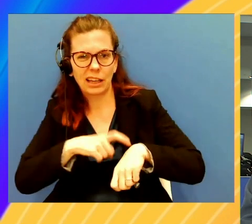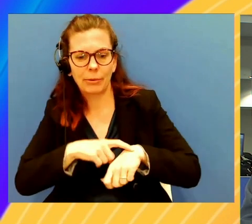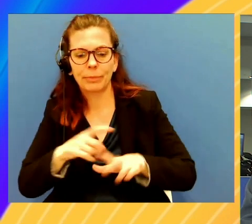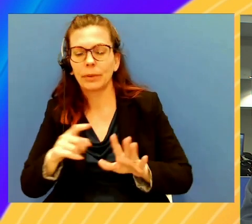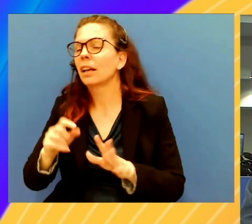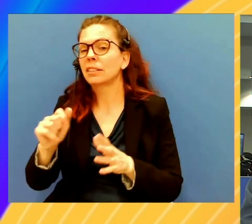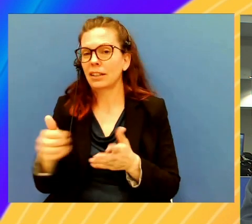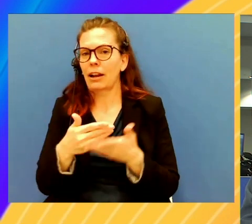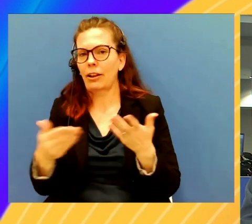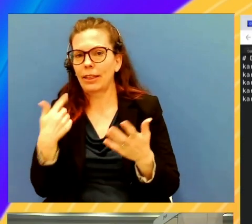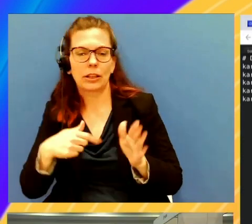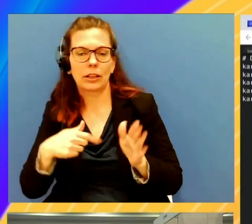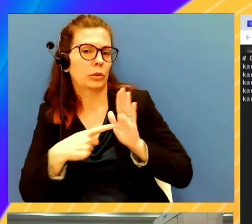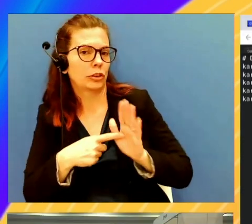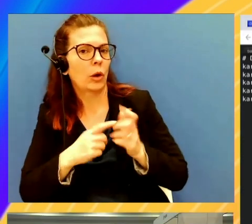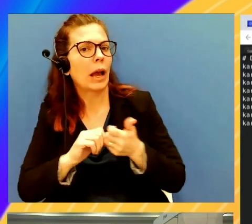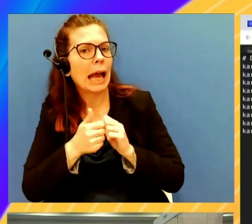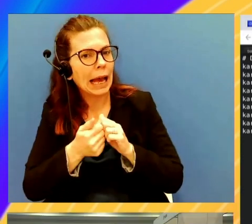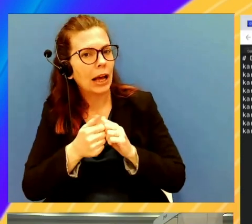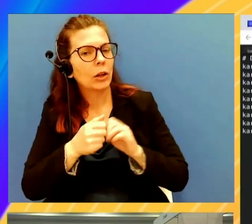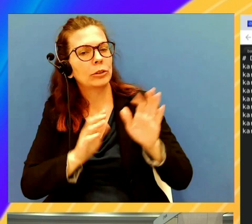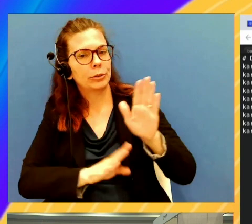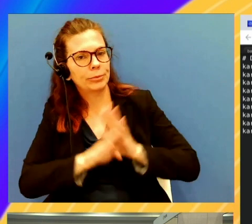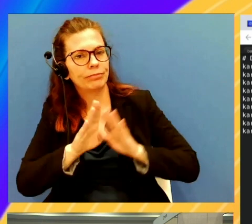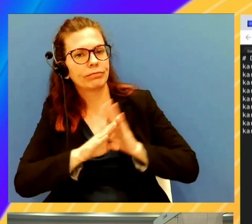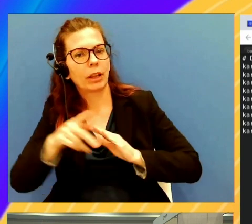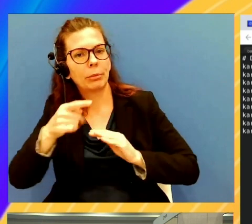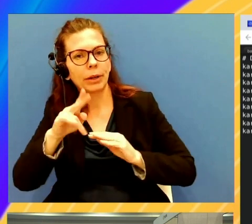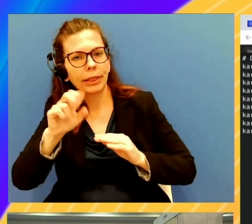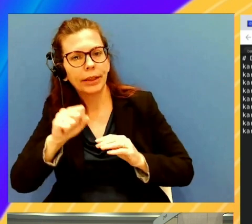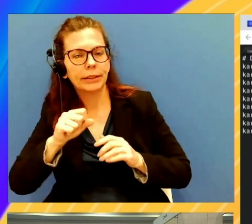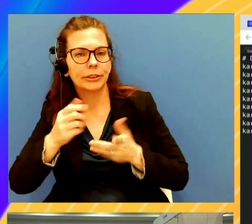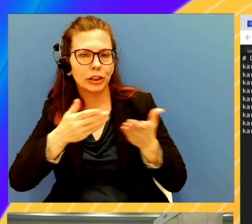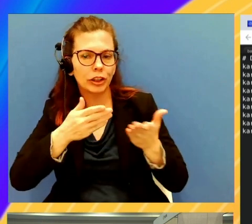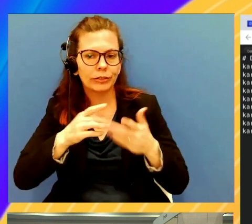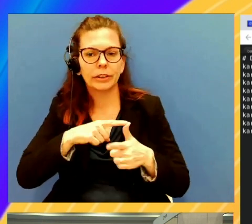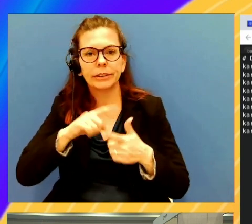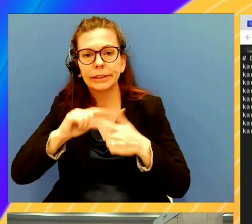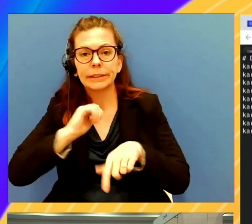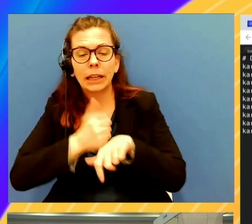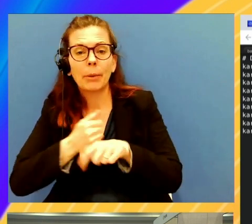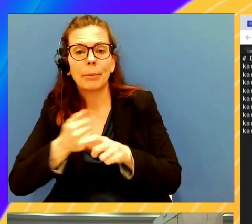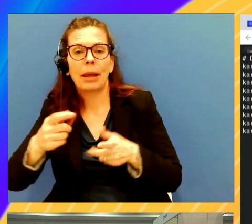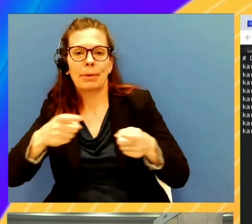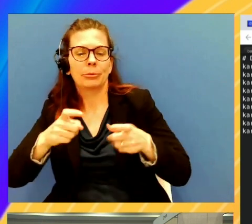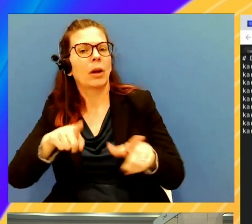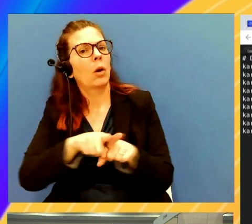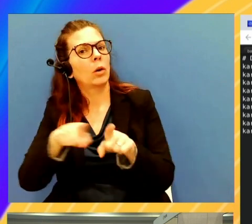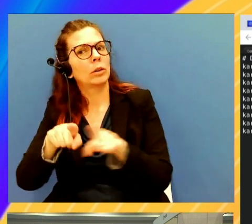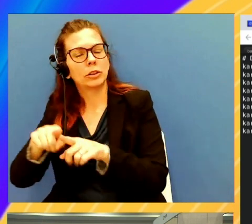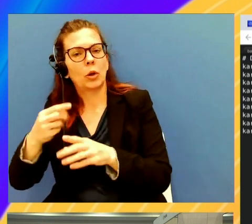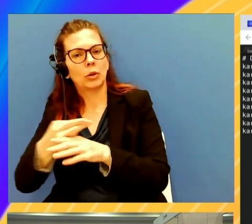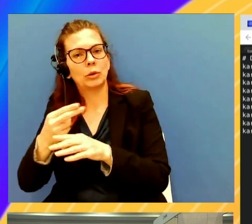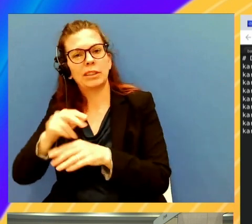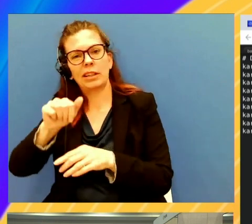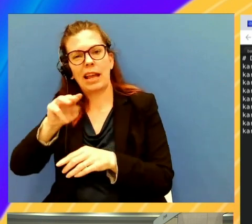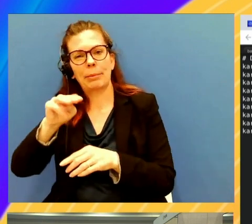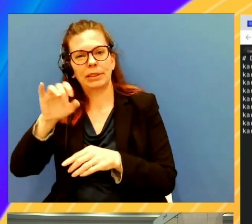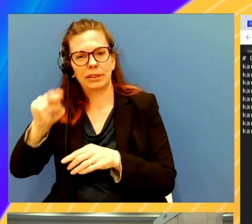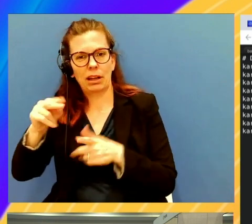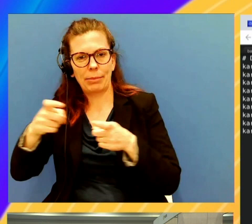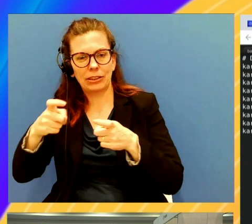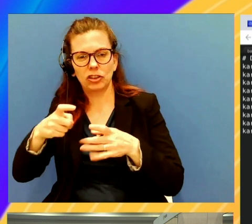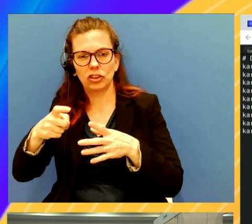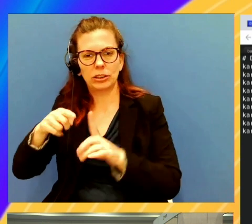going to show. How to deploy the Prometheus server, send that to managed Prometheus service, and also use Amazon Managed Grafana, which is another fully